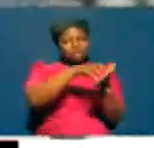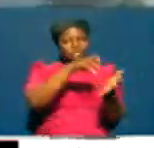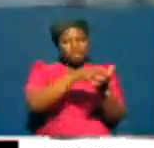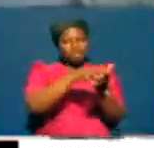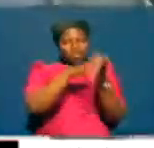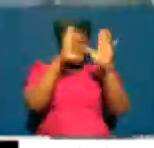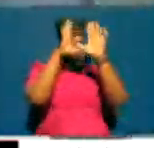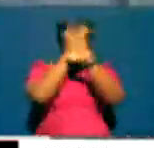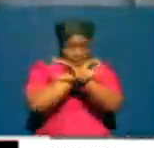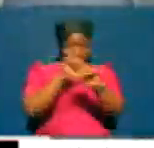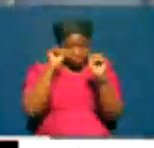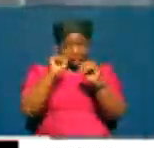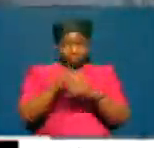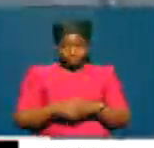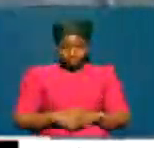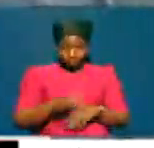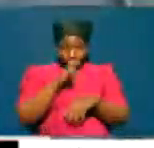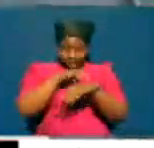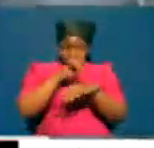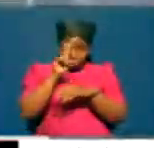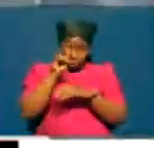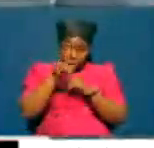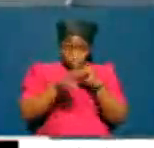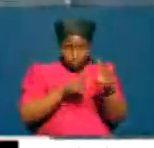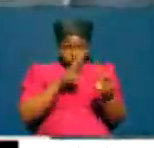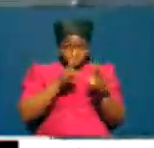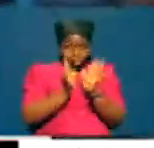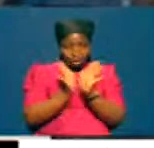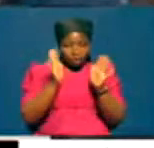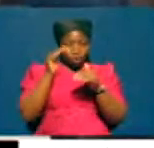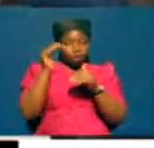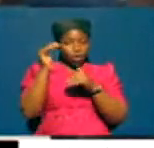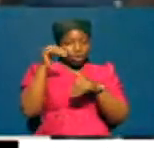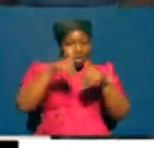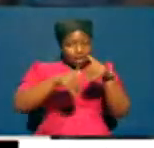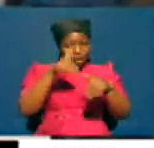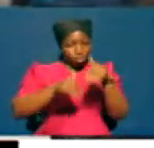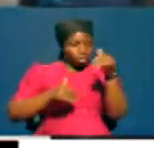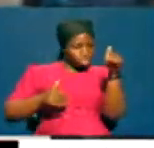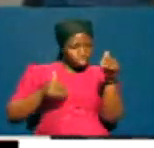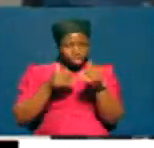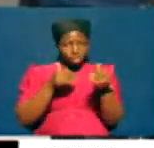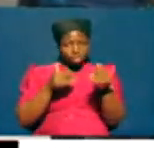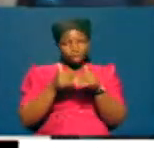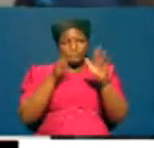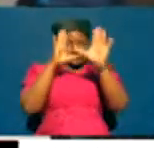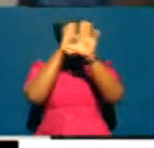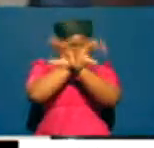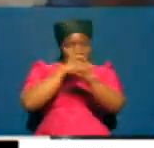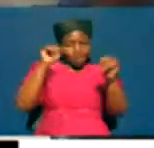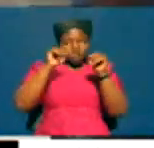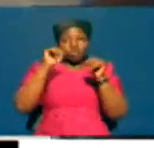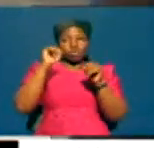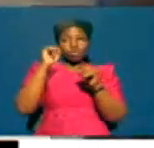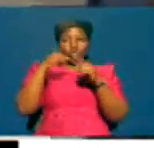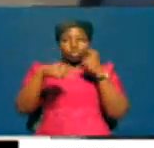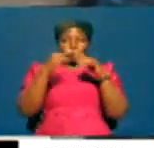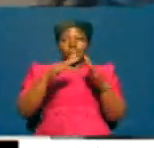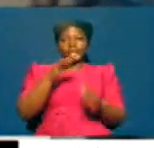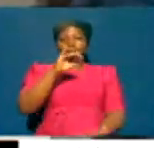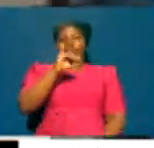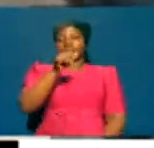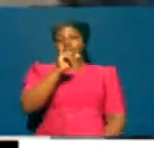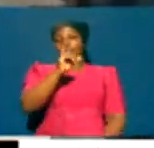As the countdown to the 2022 general elections continues, presidential aspirant Jimmy Wanjigi is affirming